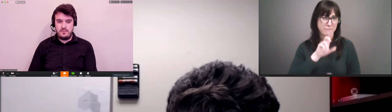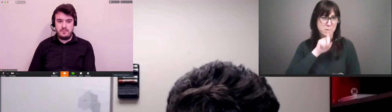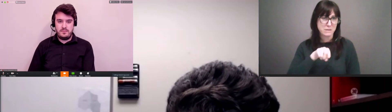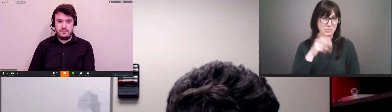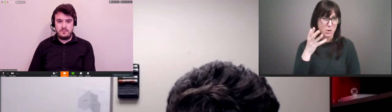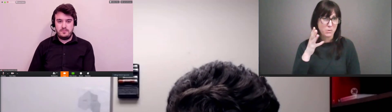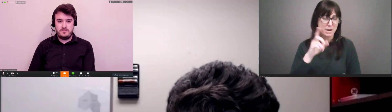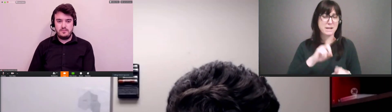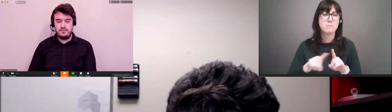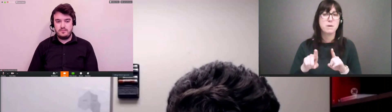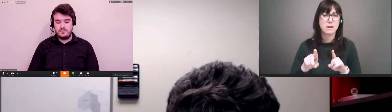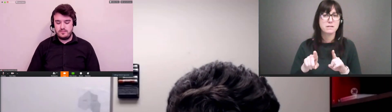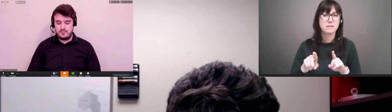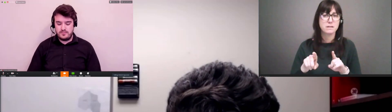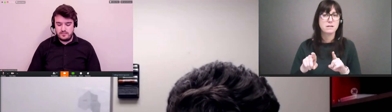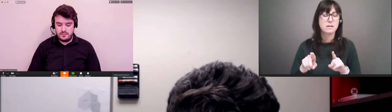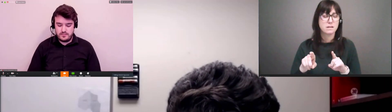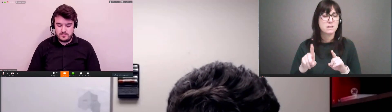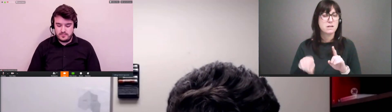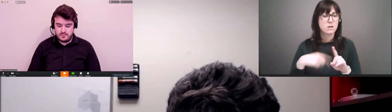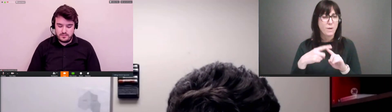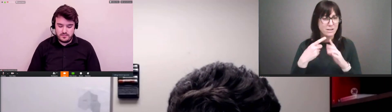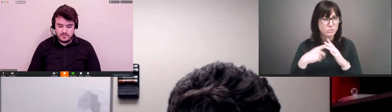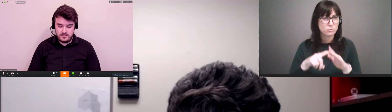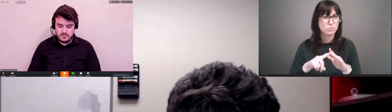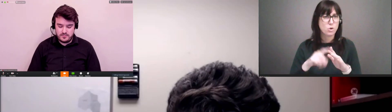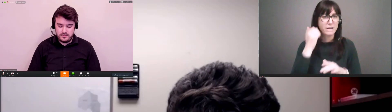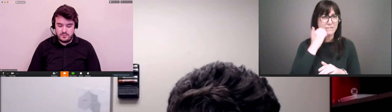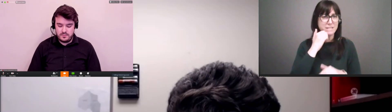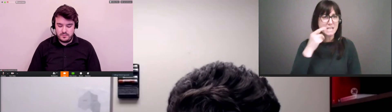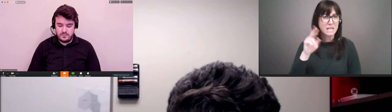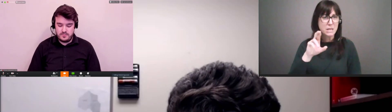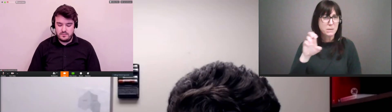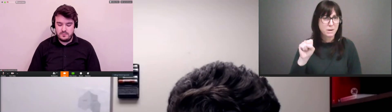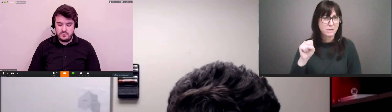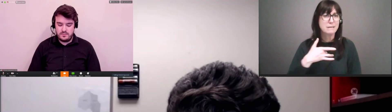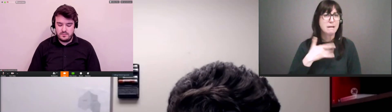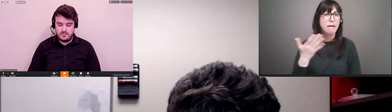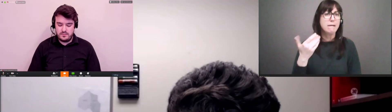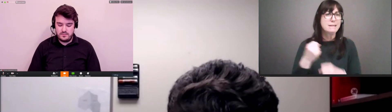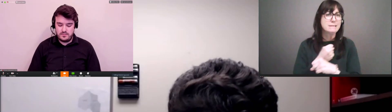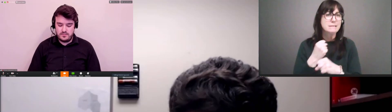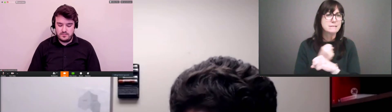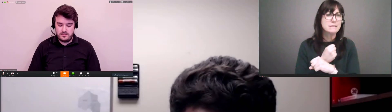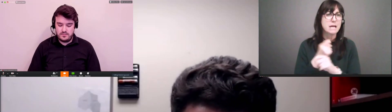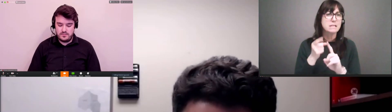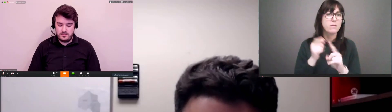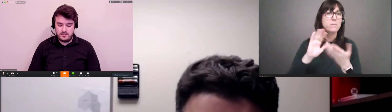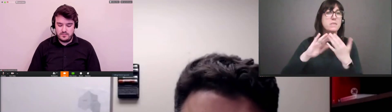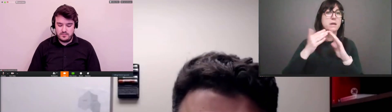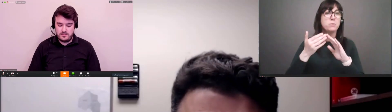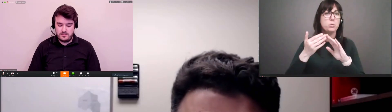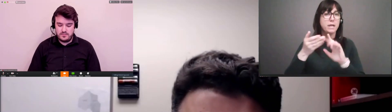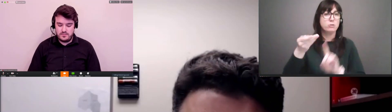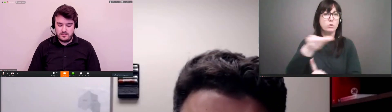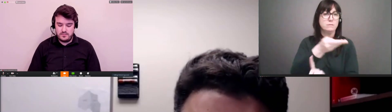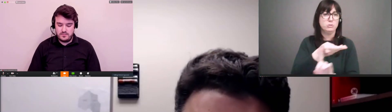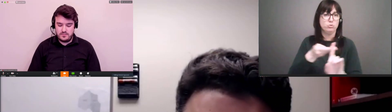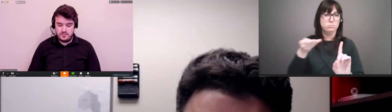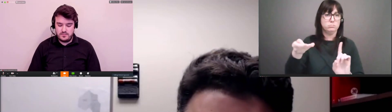but at the start of these daily pressures, we used to get the numbers around what the community transmission